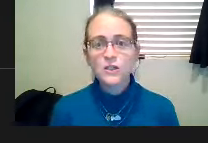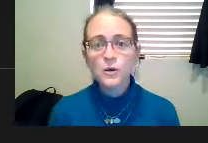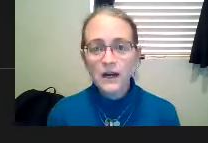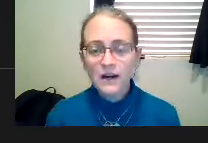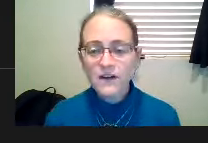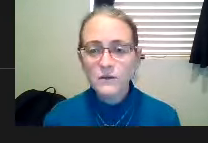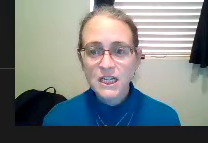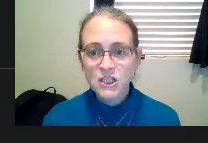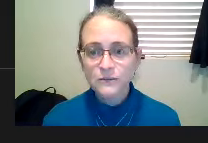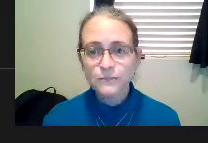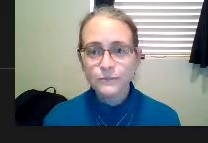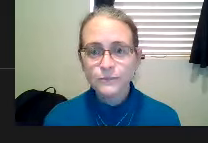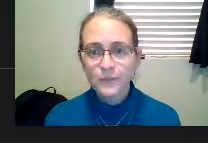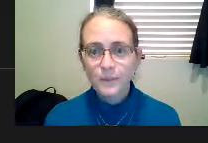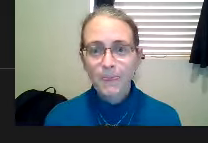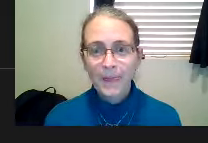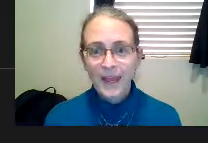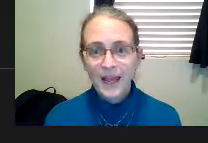San Antonio Area Foundation,